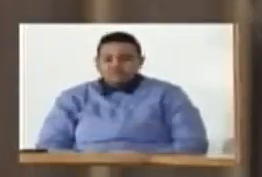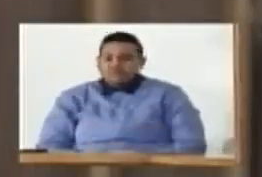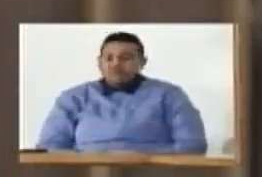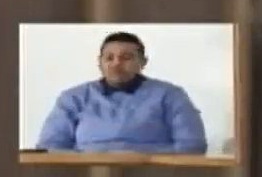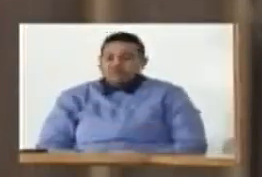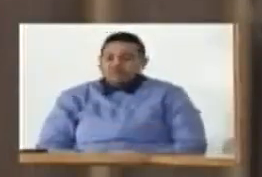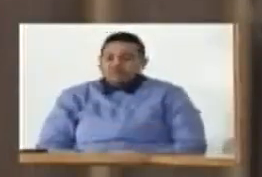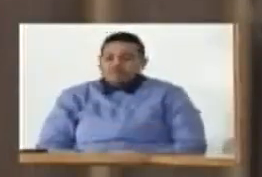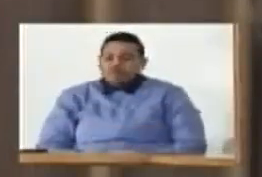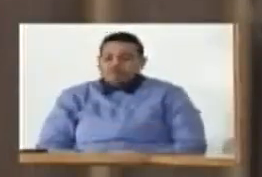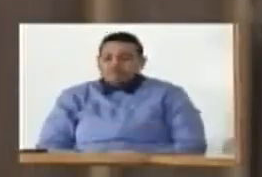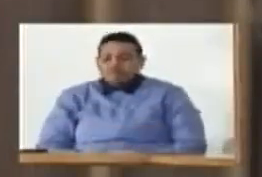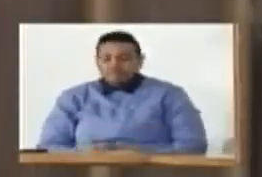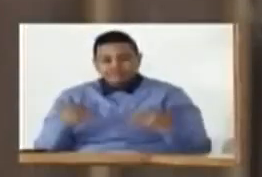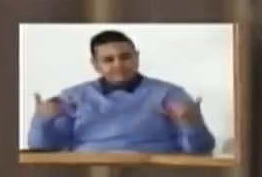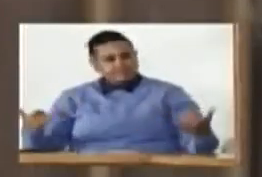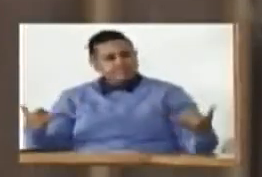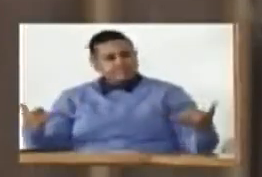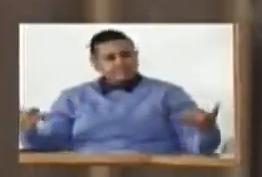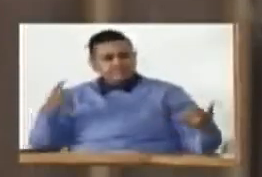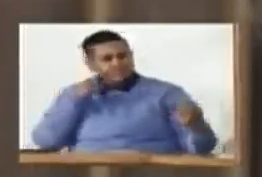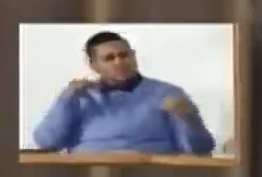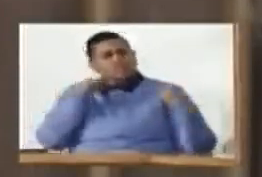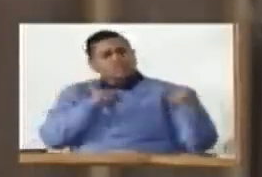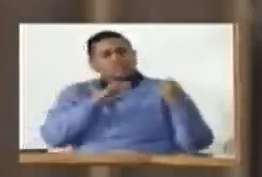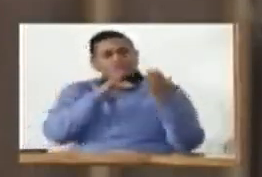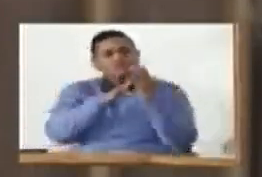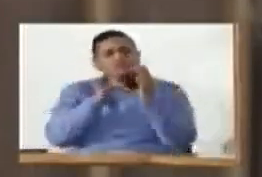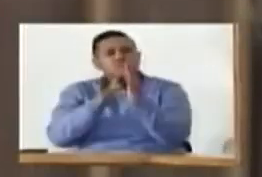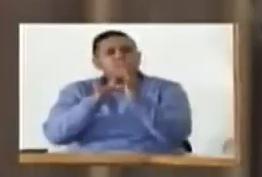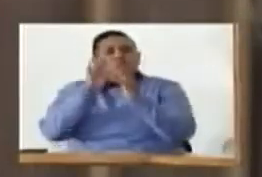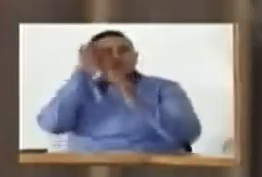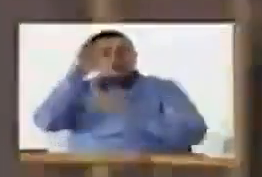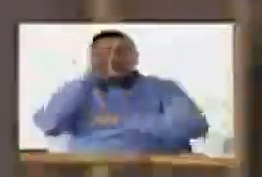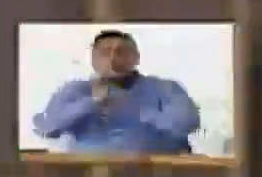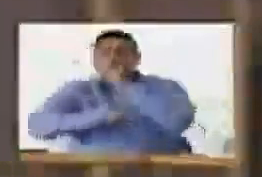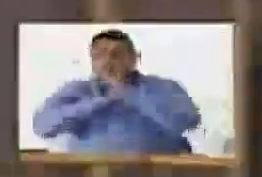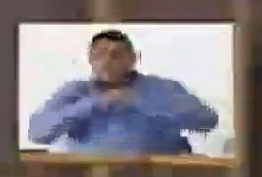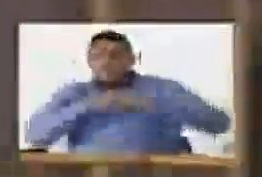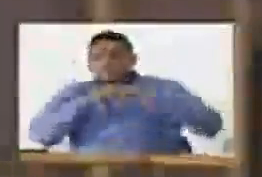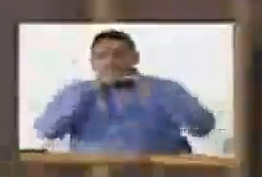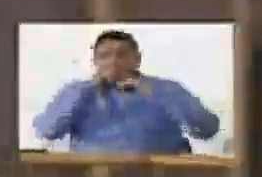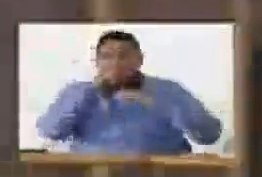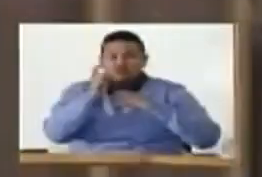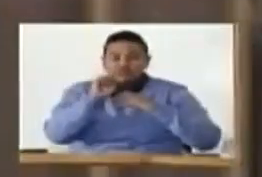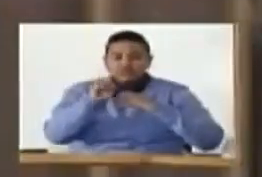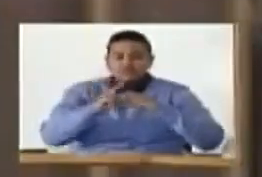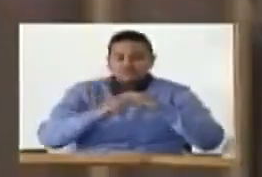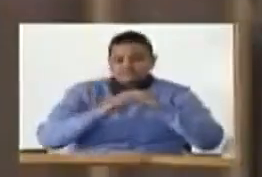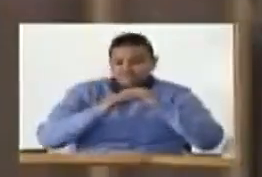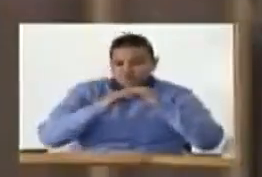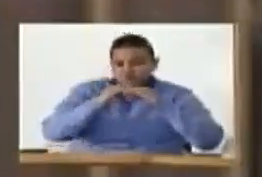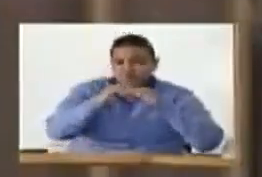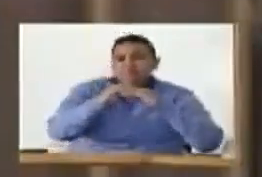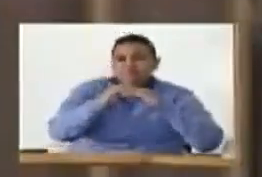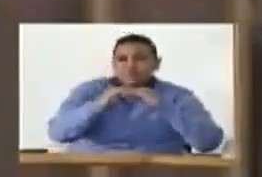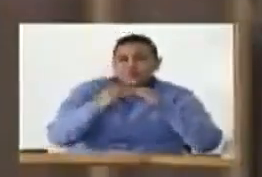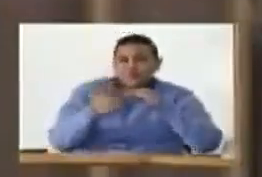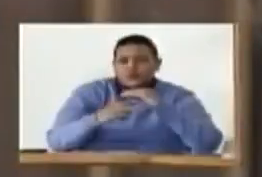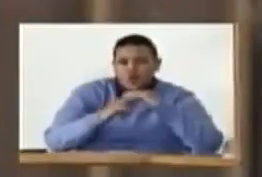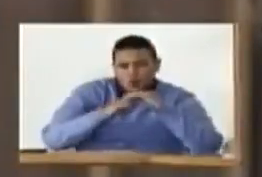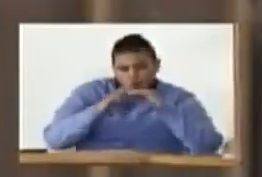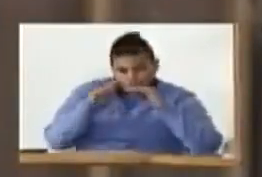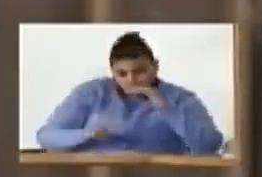and strengthened central bank will institutionalize and entrench low, stable, and predictable inflation, which